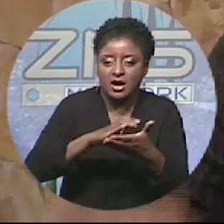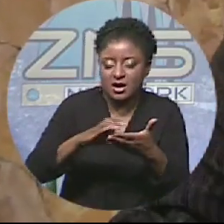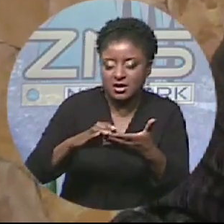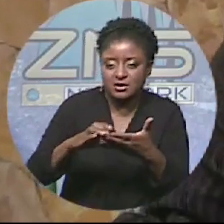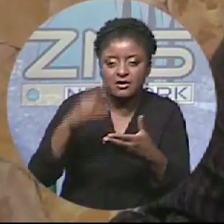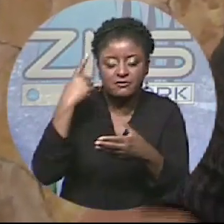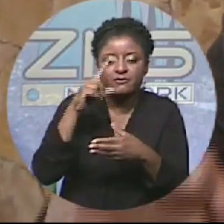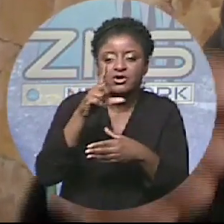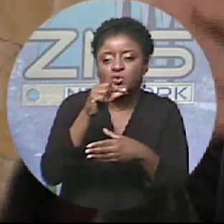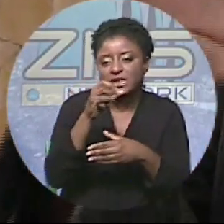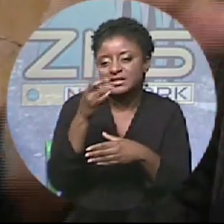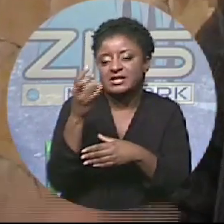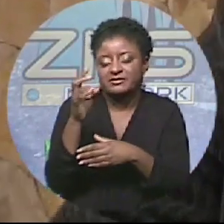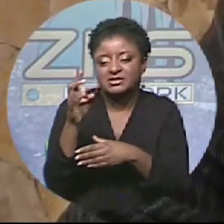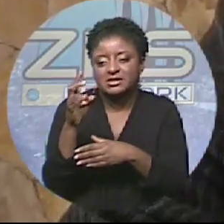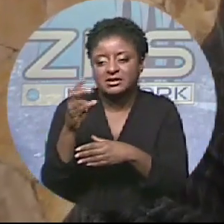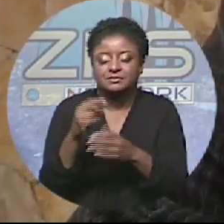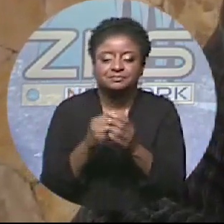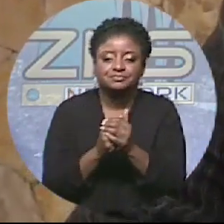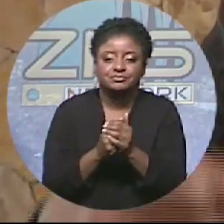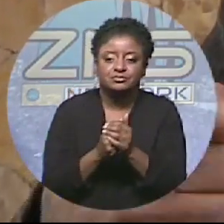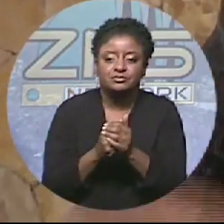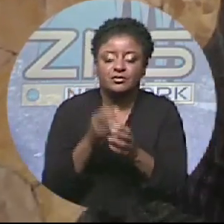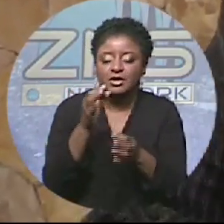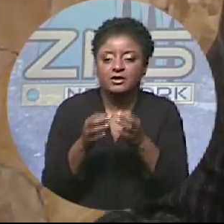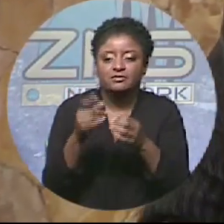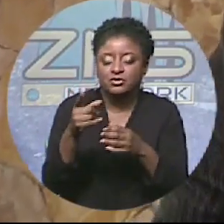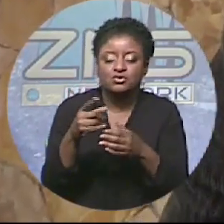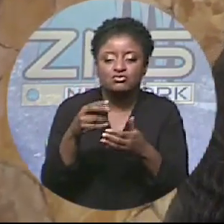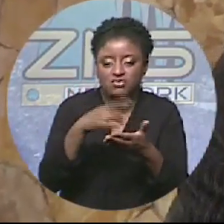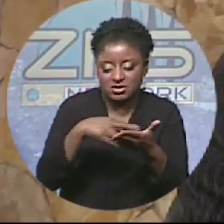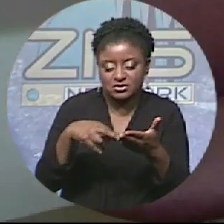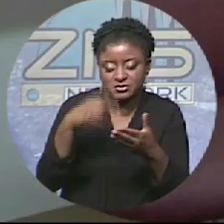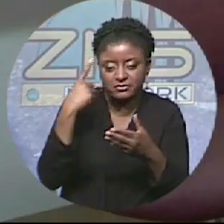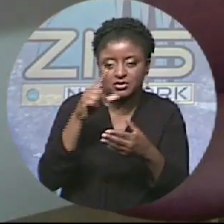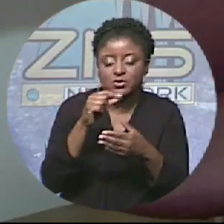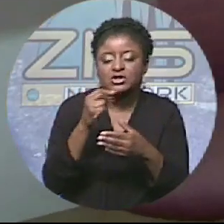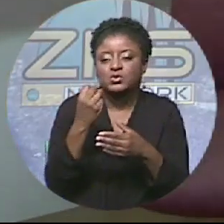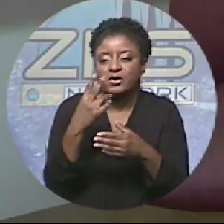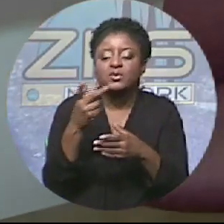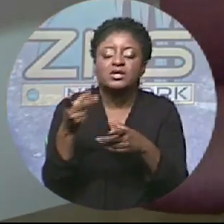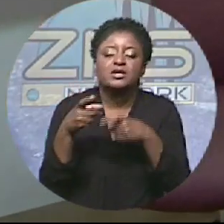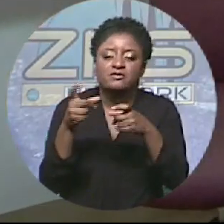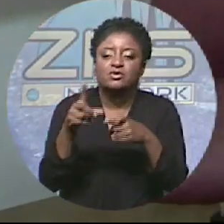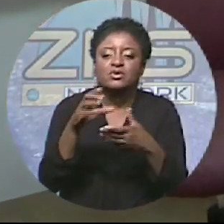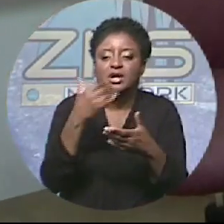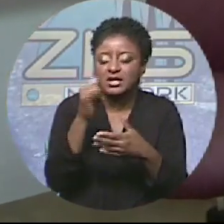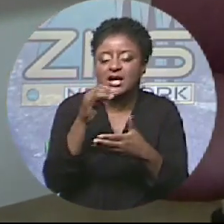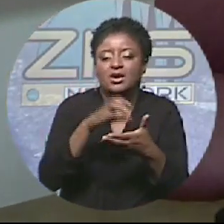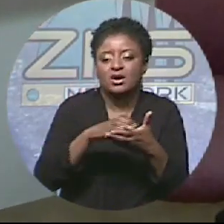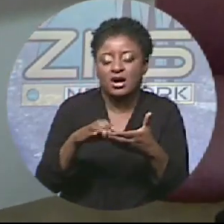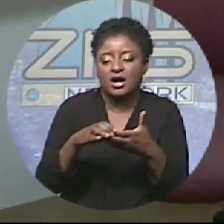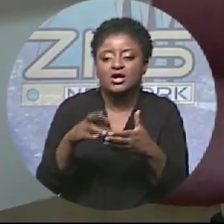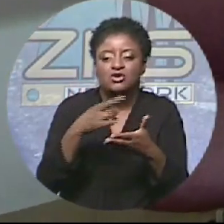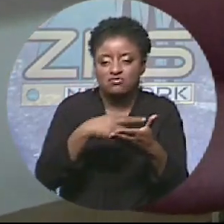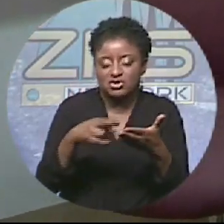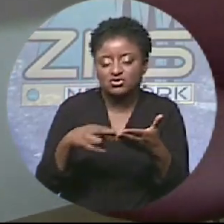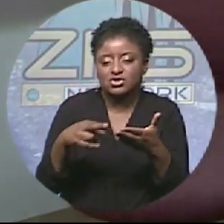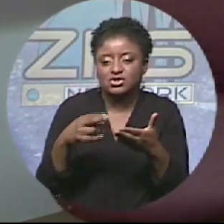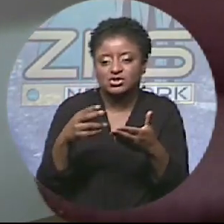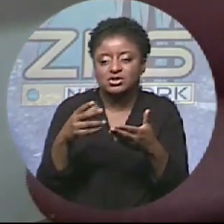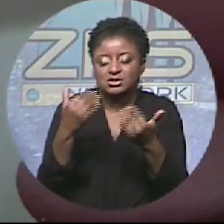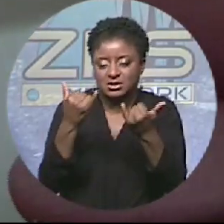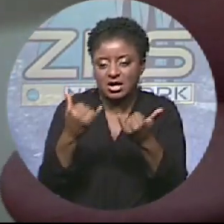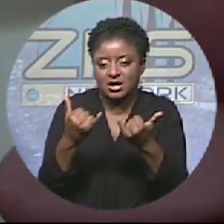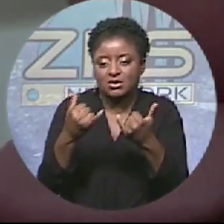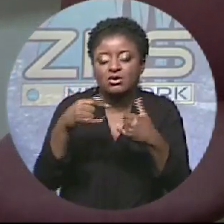for 2012, we give you a card right away, which is a yellow card. Registration of the department is reportedly going smooth. He noted challenges